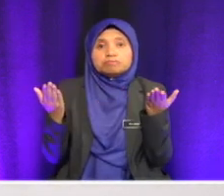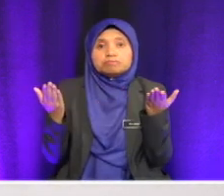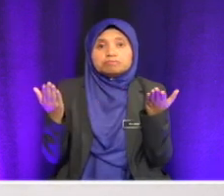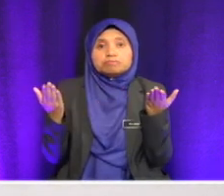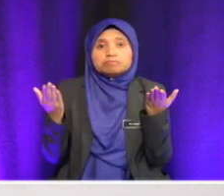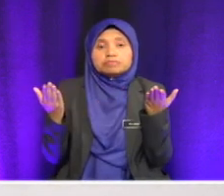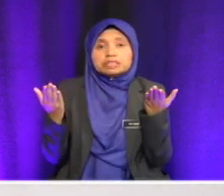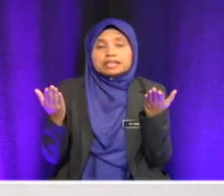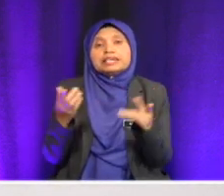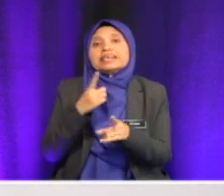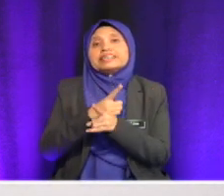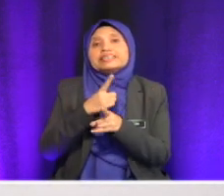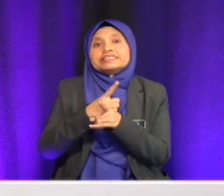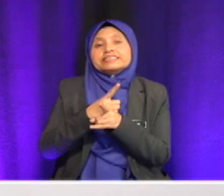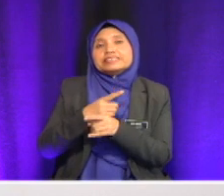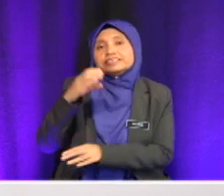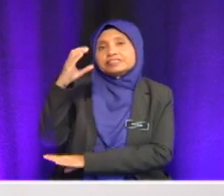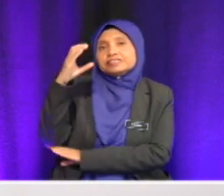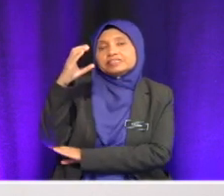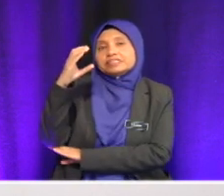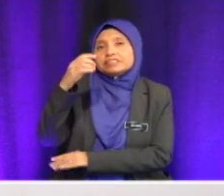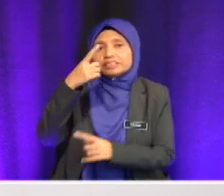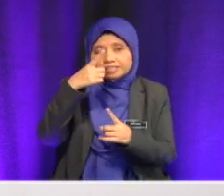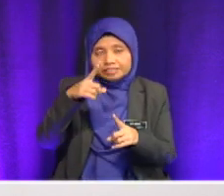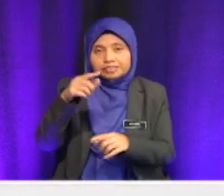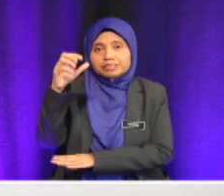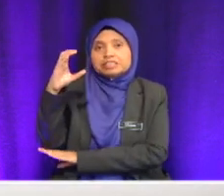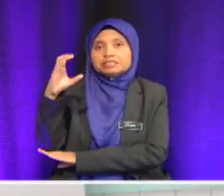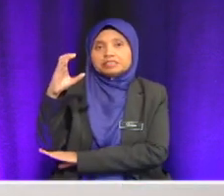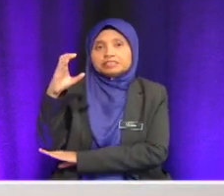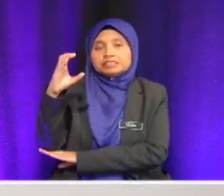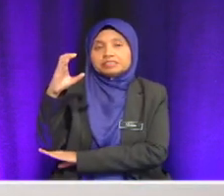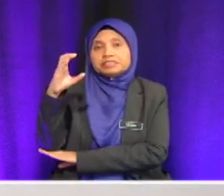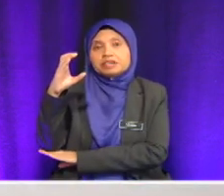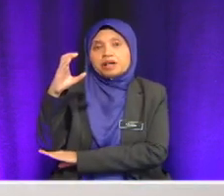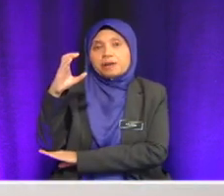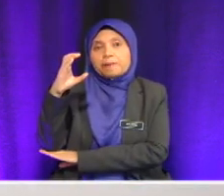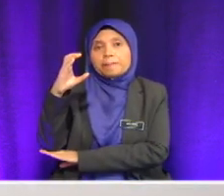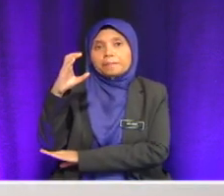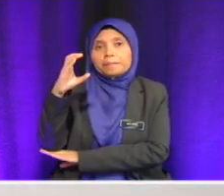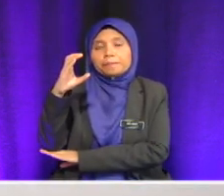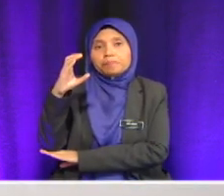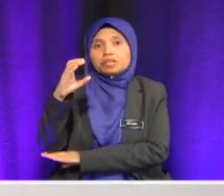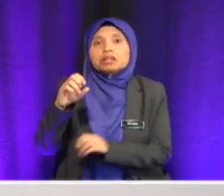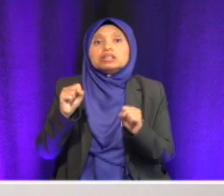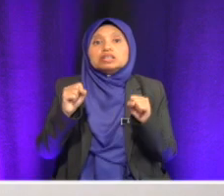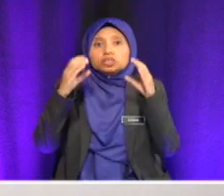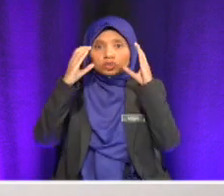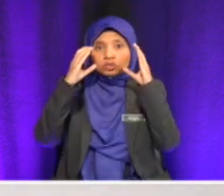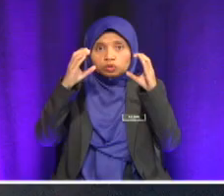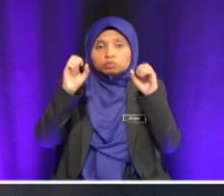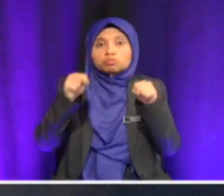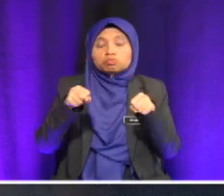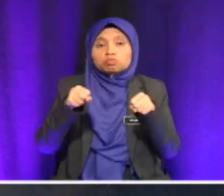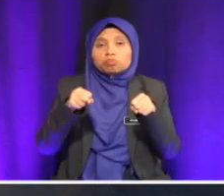Okay, the same answer. let's see the So answer. let's check. All Yes, right, well good. done, Well done, everyone. everyone. Teacher, could you share with us how did our pupils